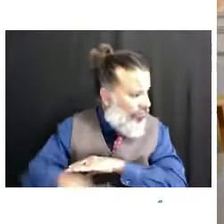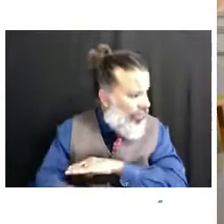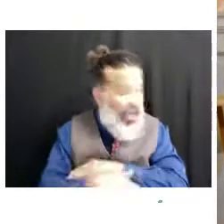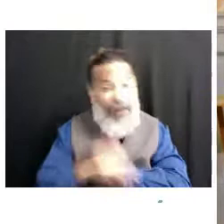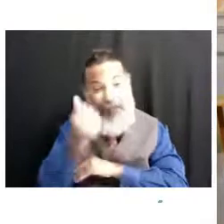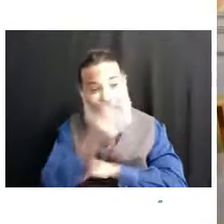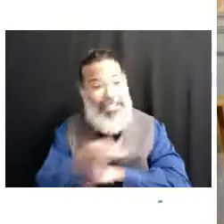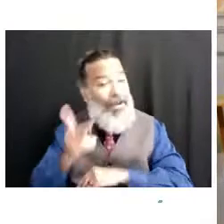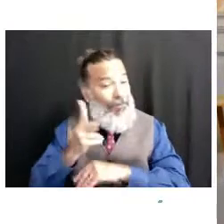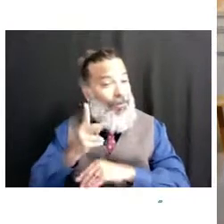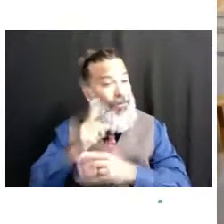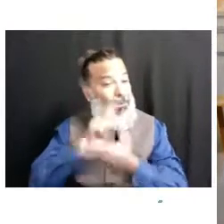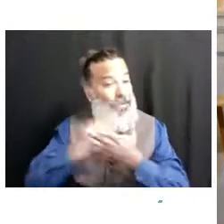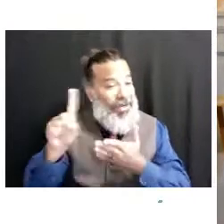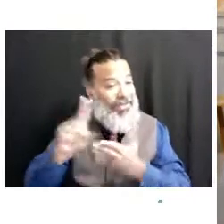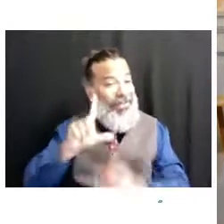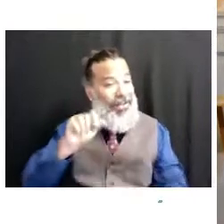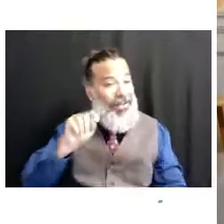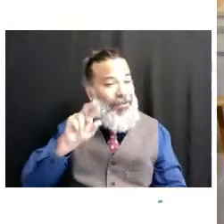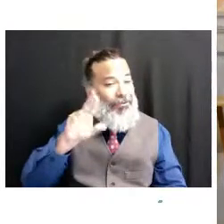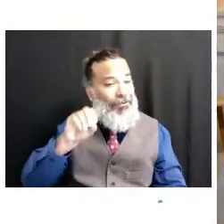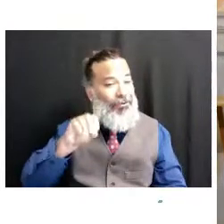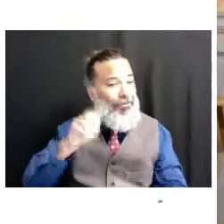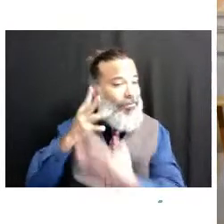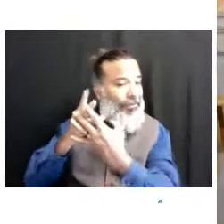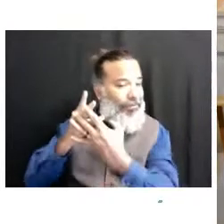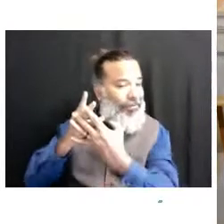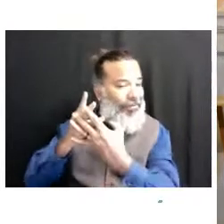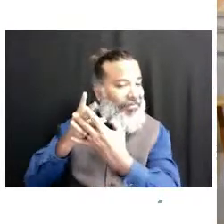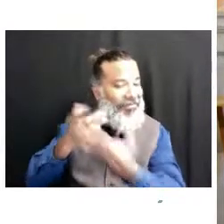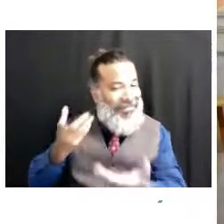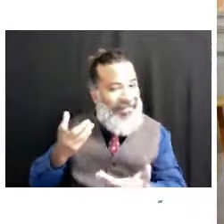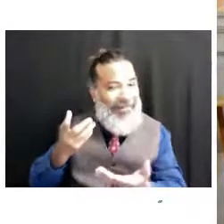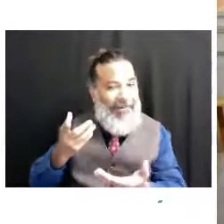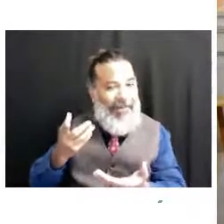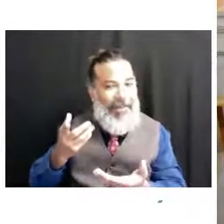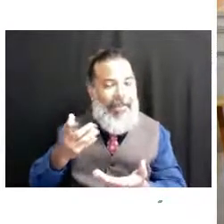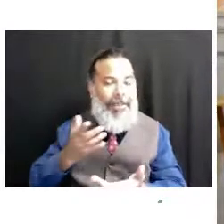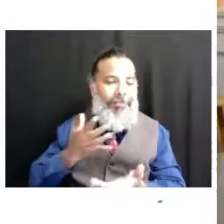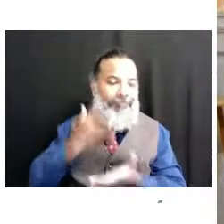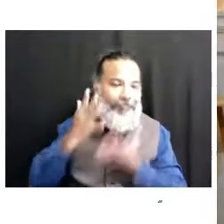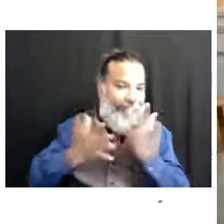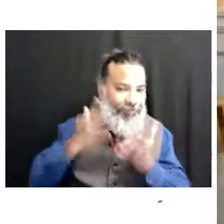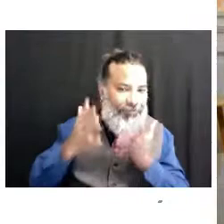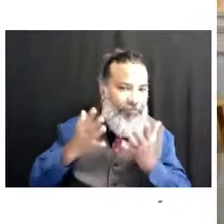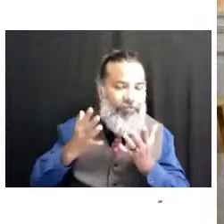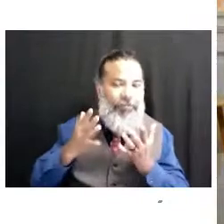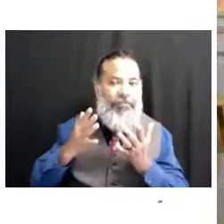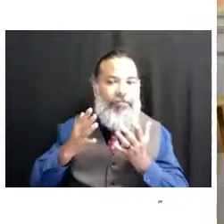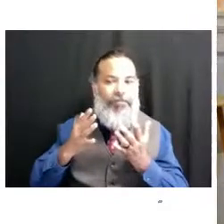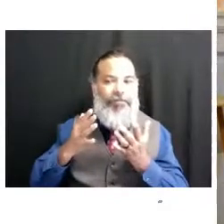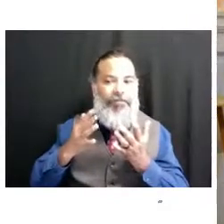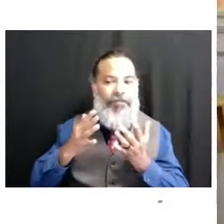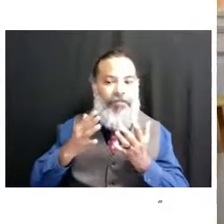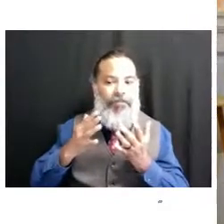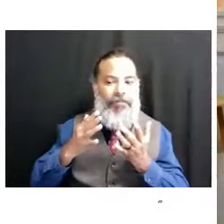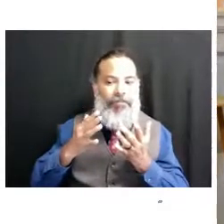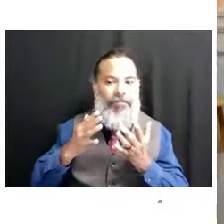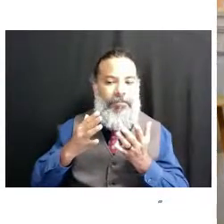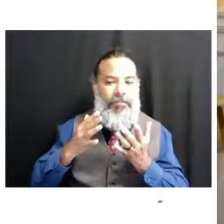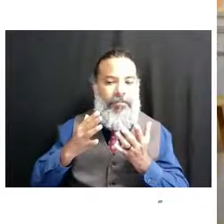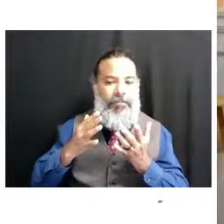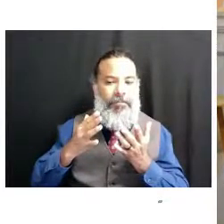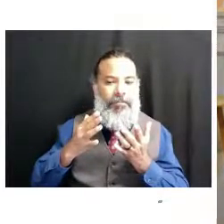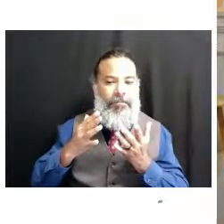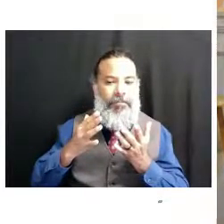several weeks, Latrobe is incarcerated. He goes through the humiliation of